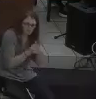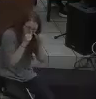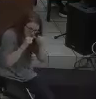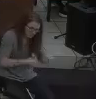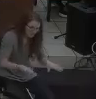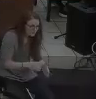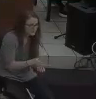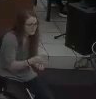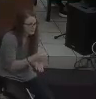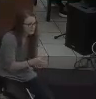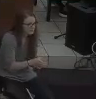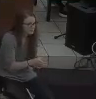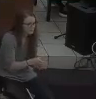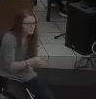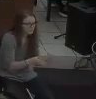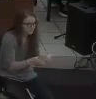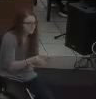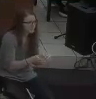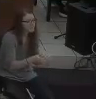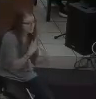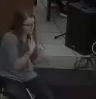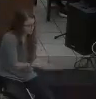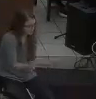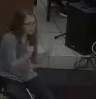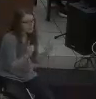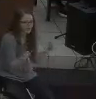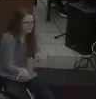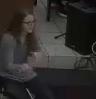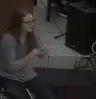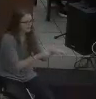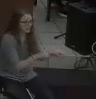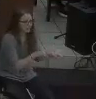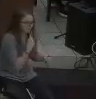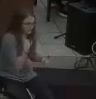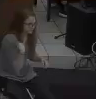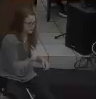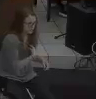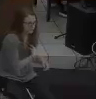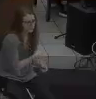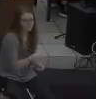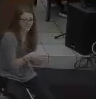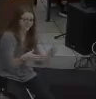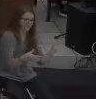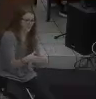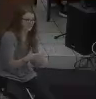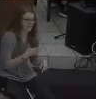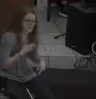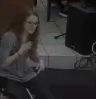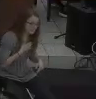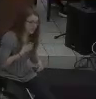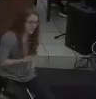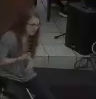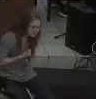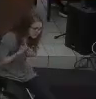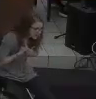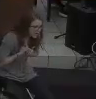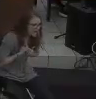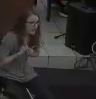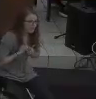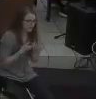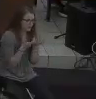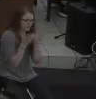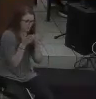it and said to them, as he says to us, this is my life